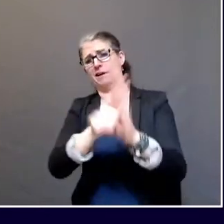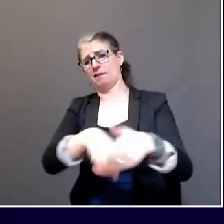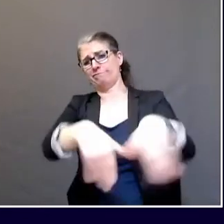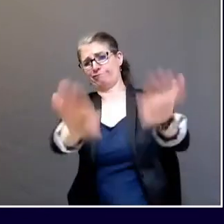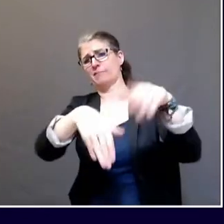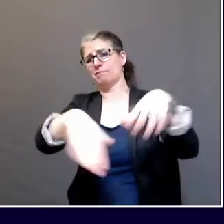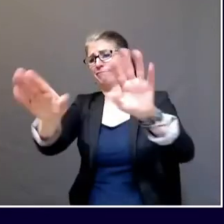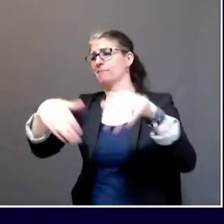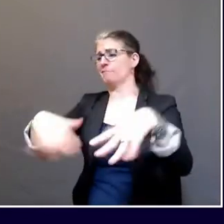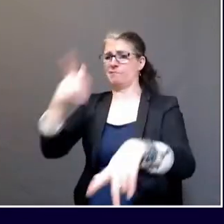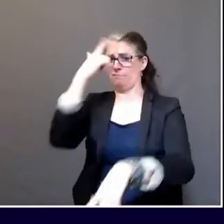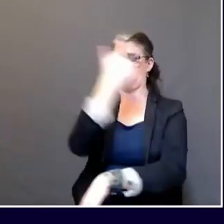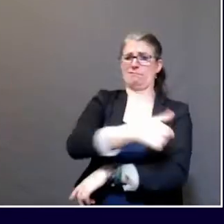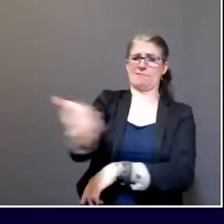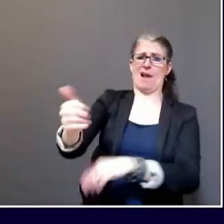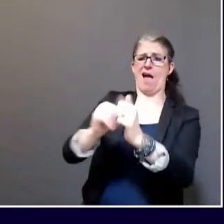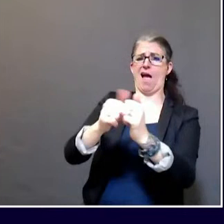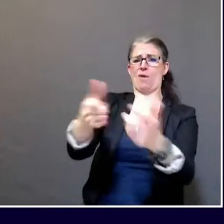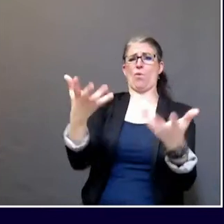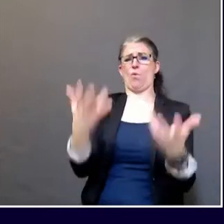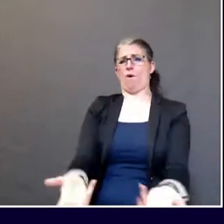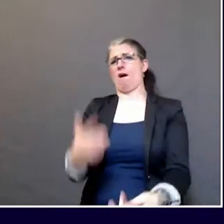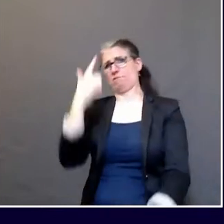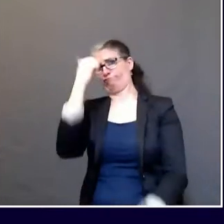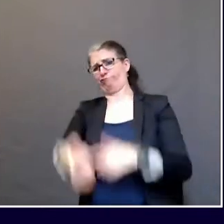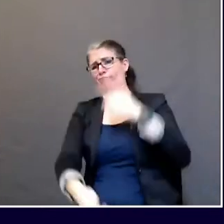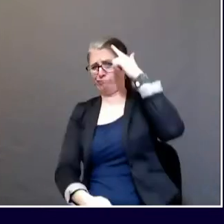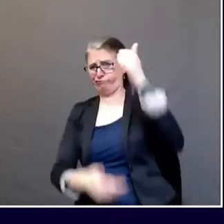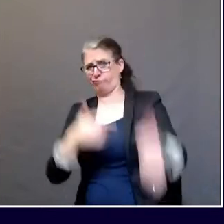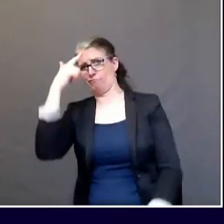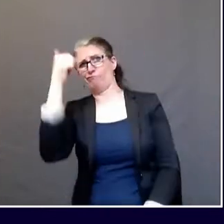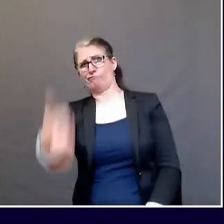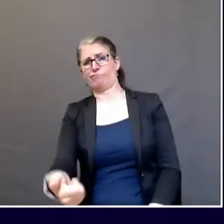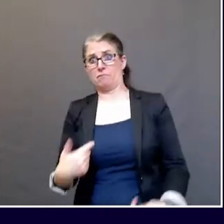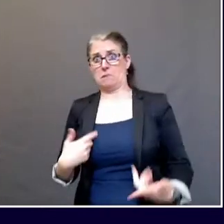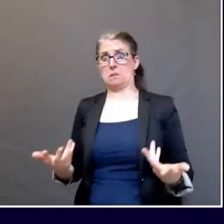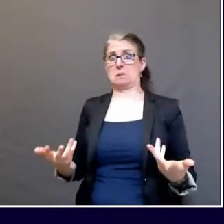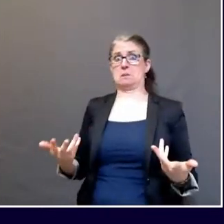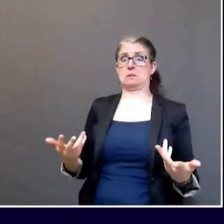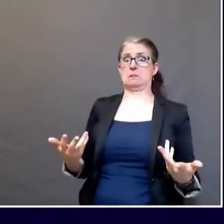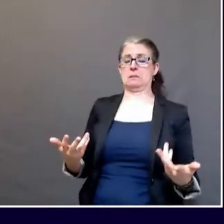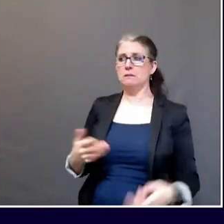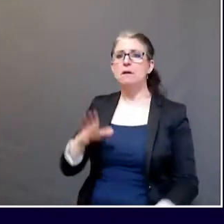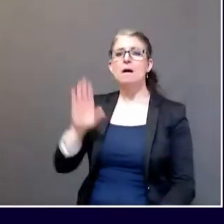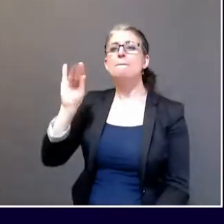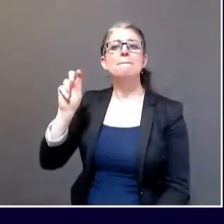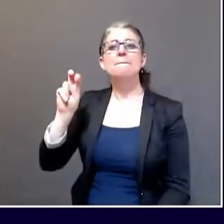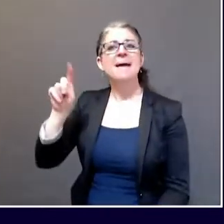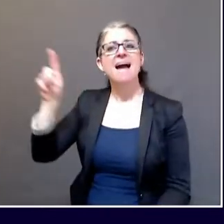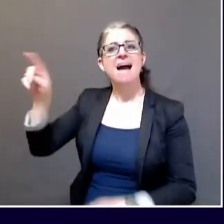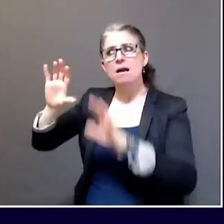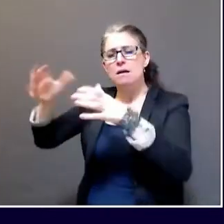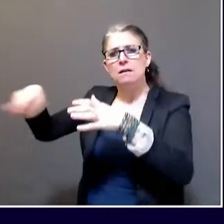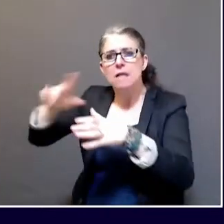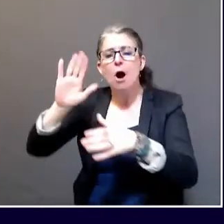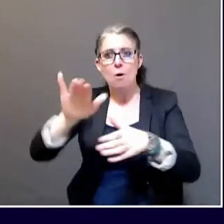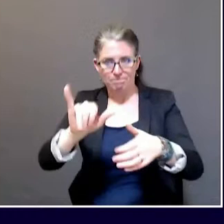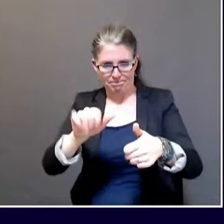asked them to do it themselves. Here we see a more defined shape for who should get vaccinated and how it will